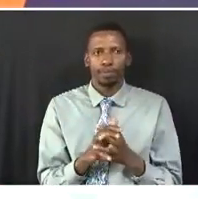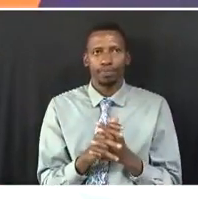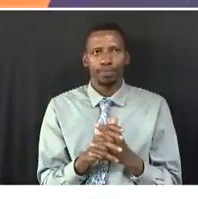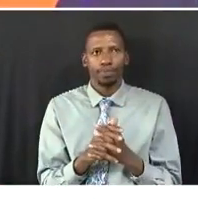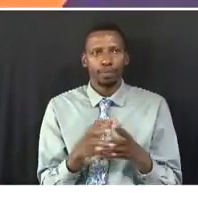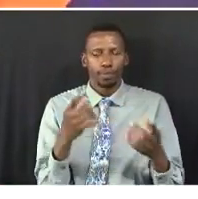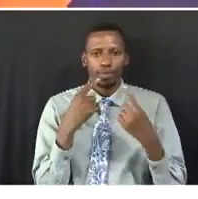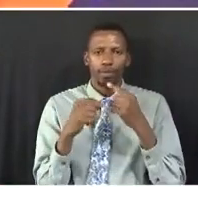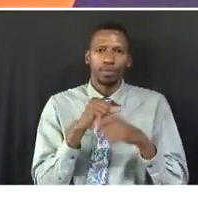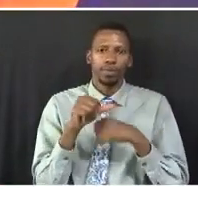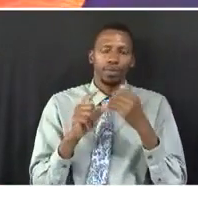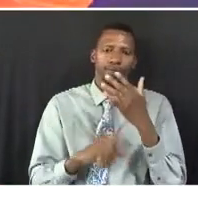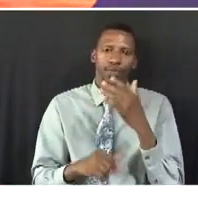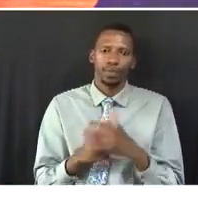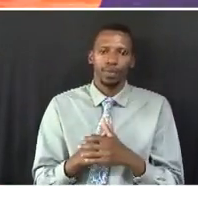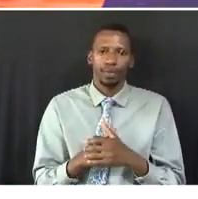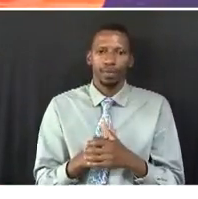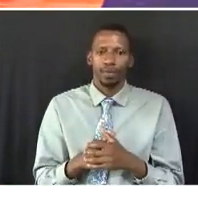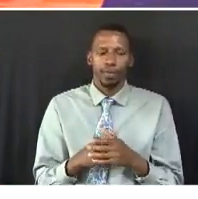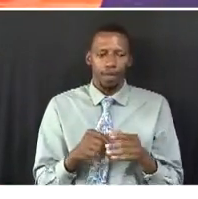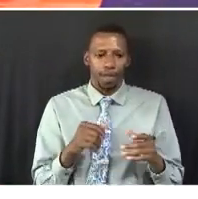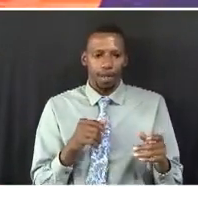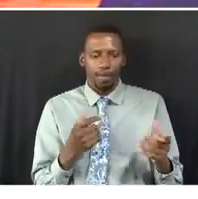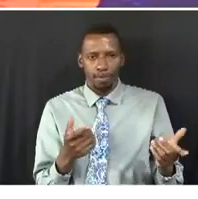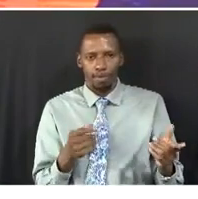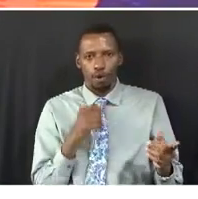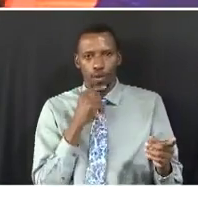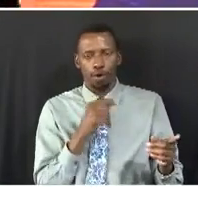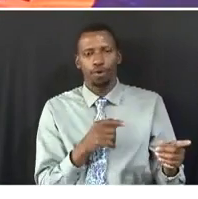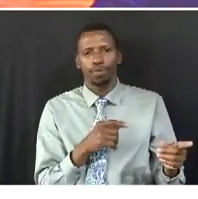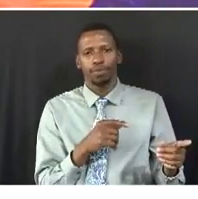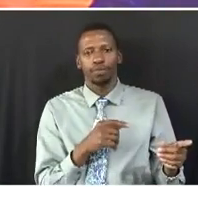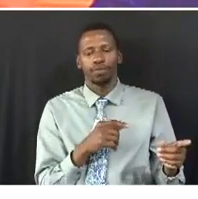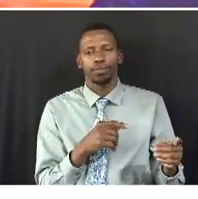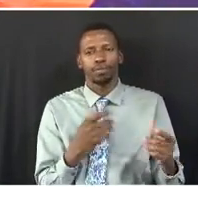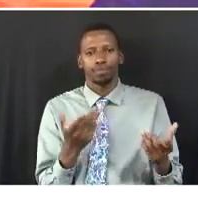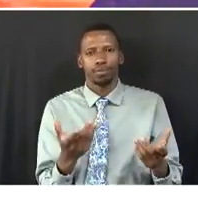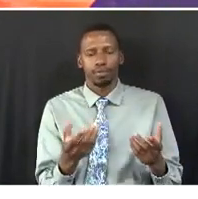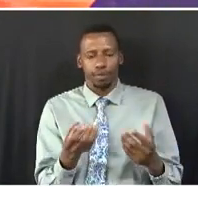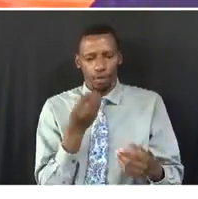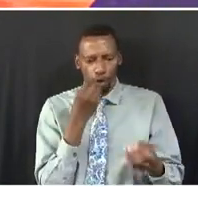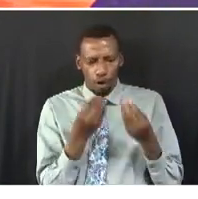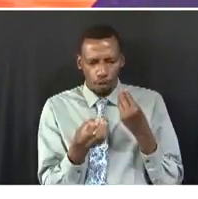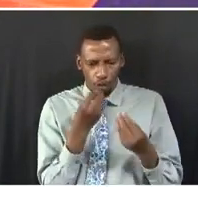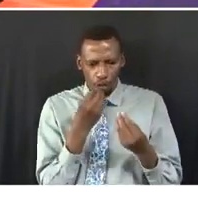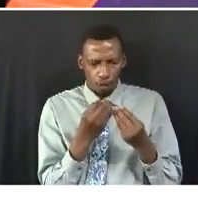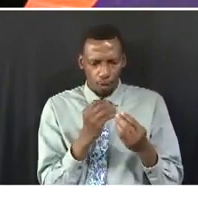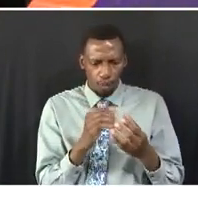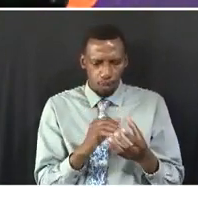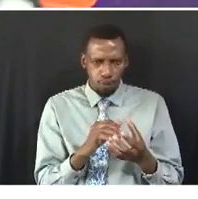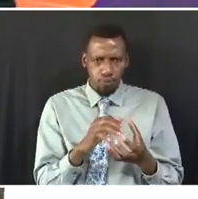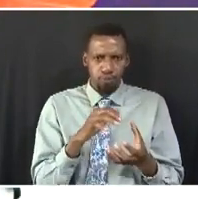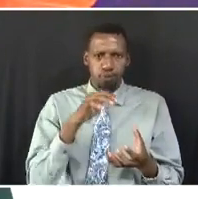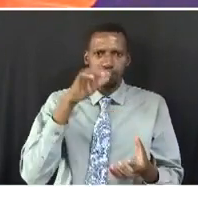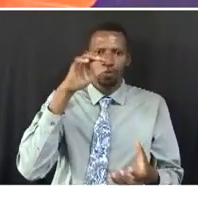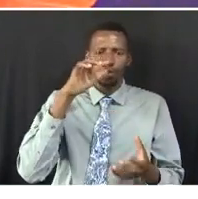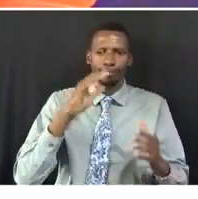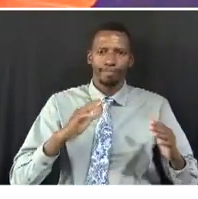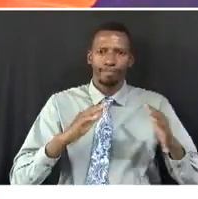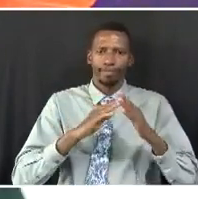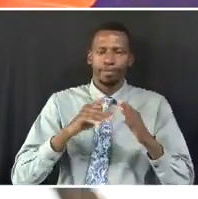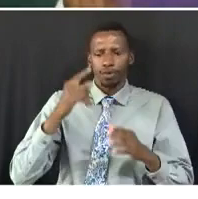We're talking about how we. And so the food increased. What do you think about the